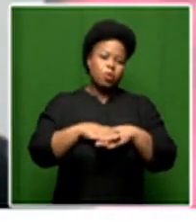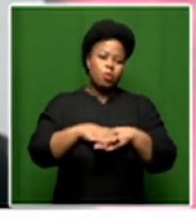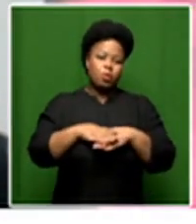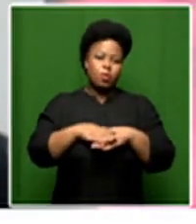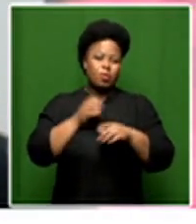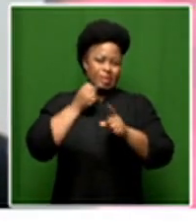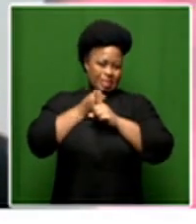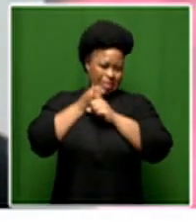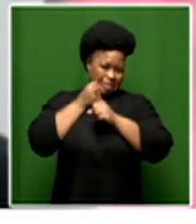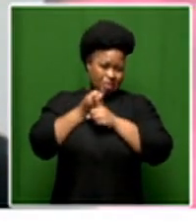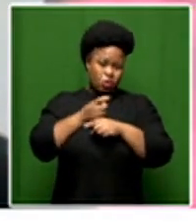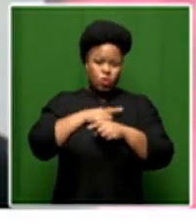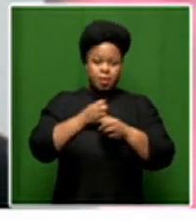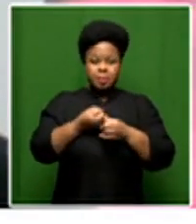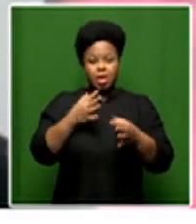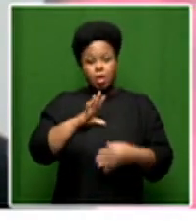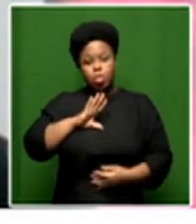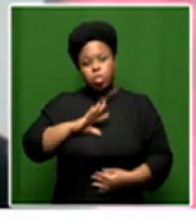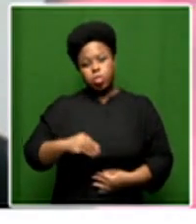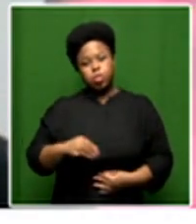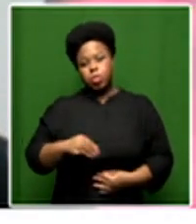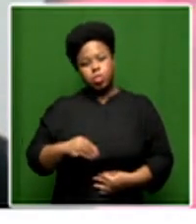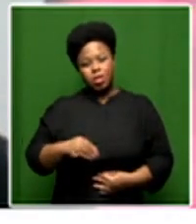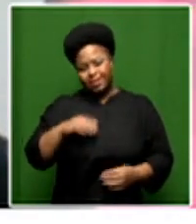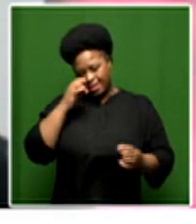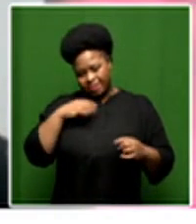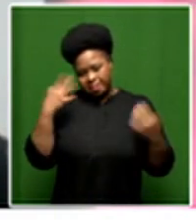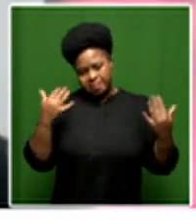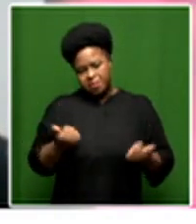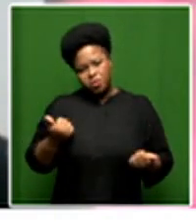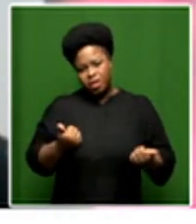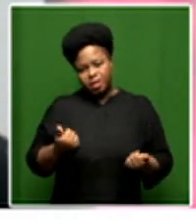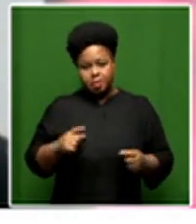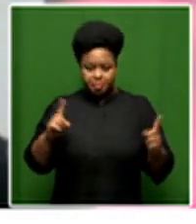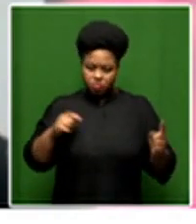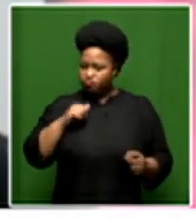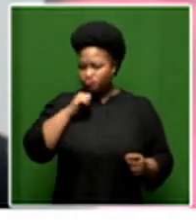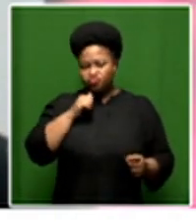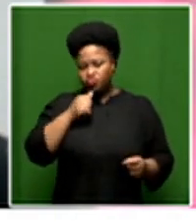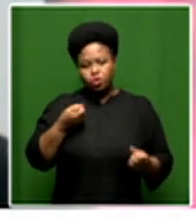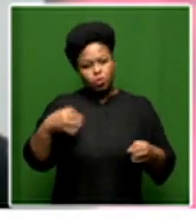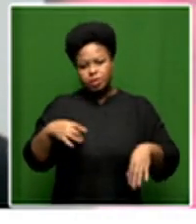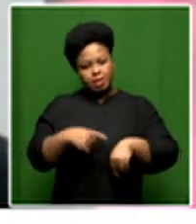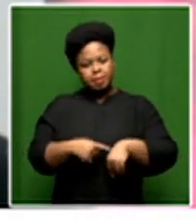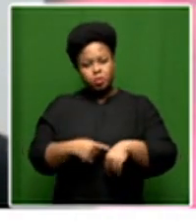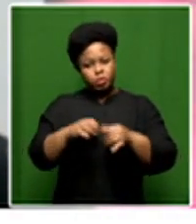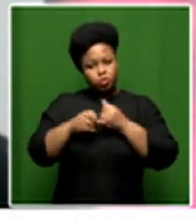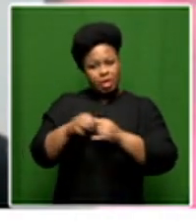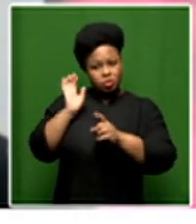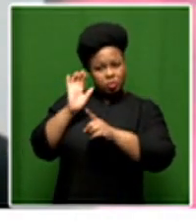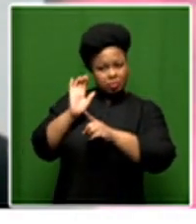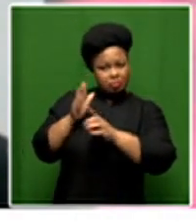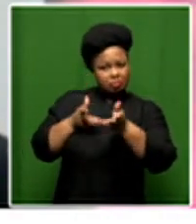hope. But we will not get tired. We will continue to double our effort and do our part in convincing them.